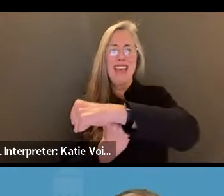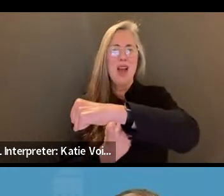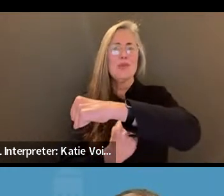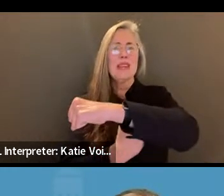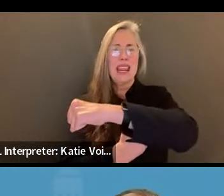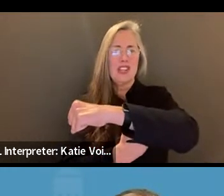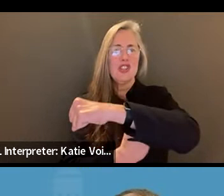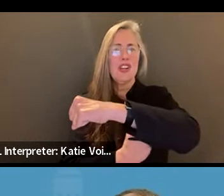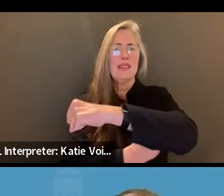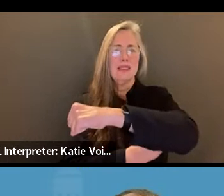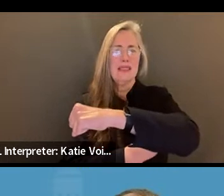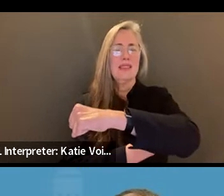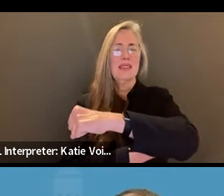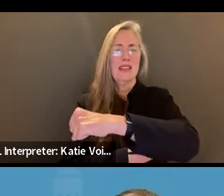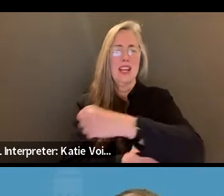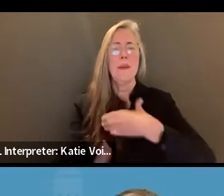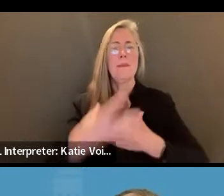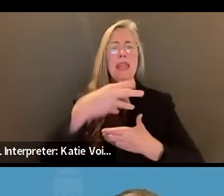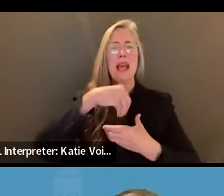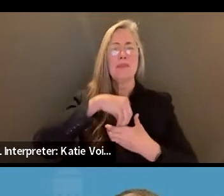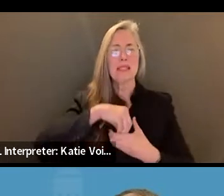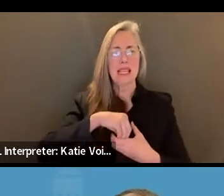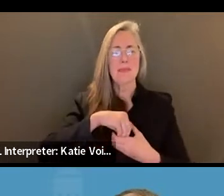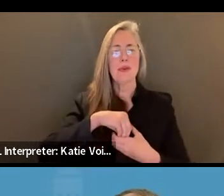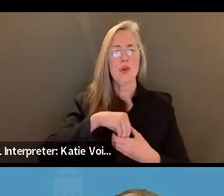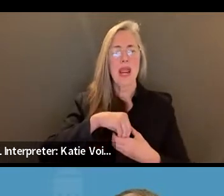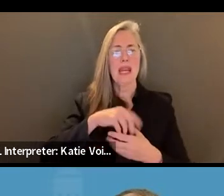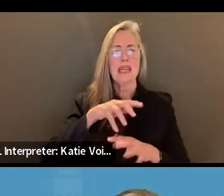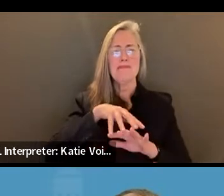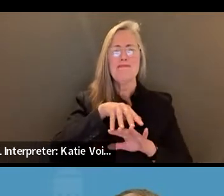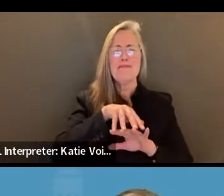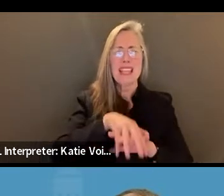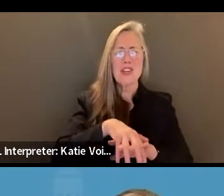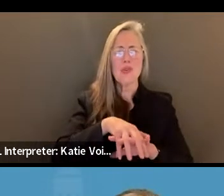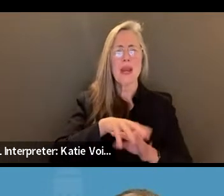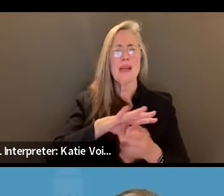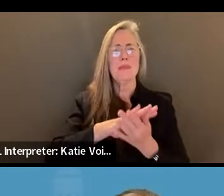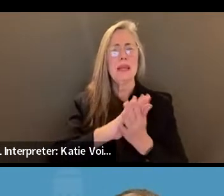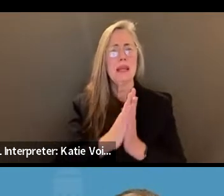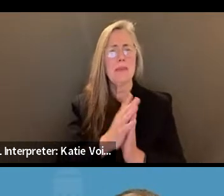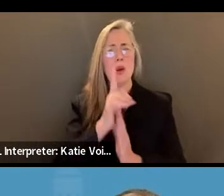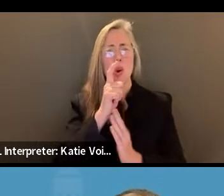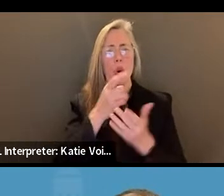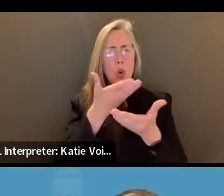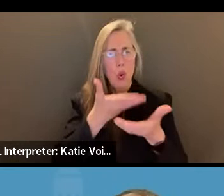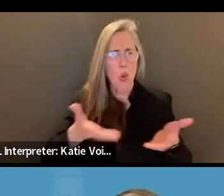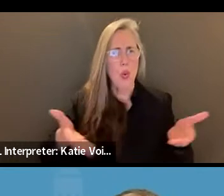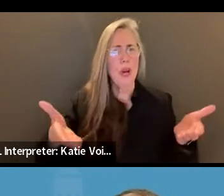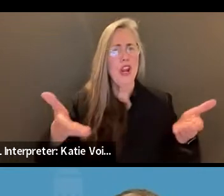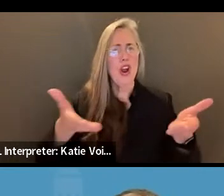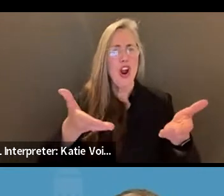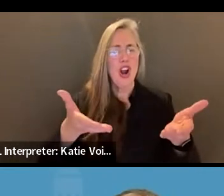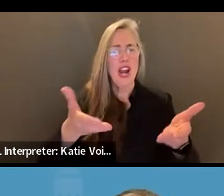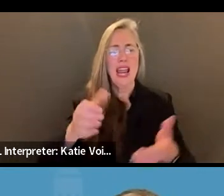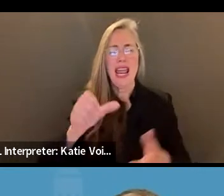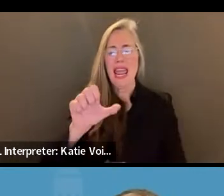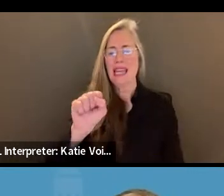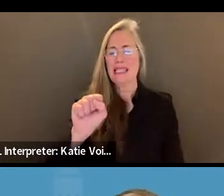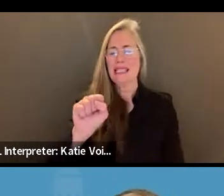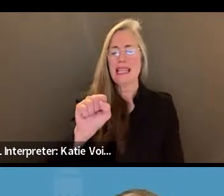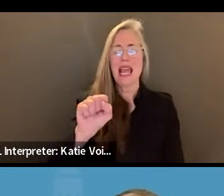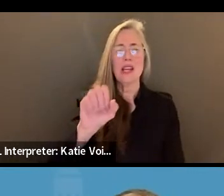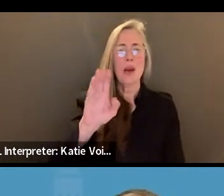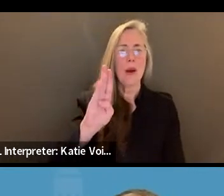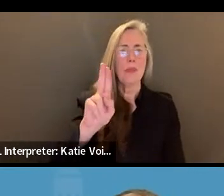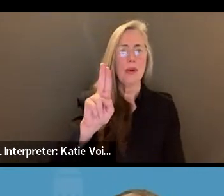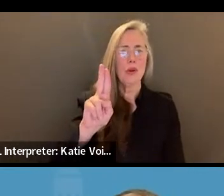becomes integrated in who we are as Santa Barbara Unified. It's often heard or said that we